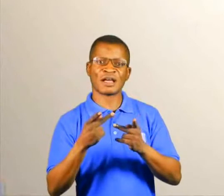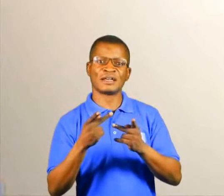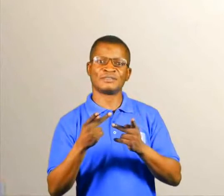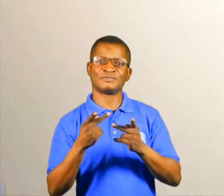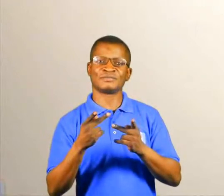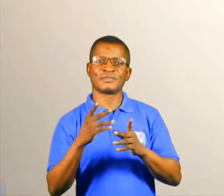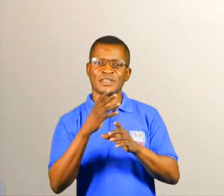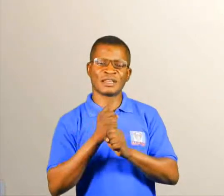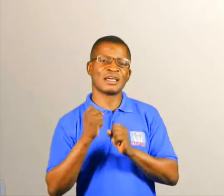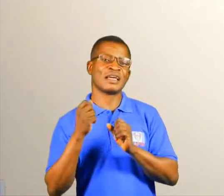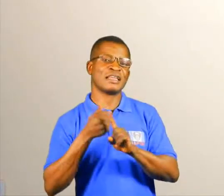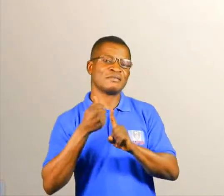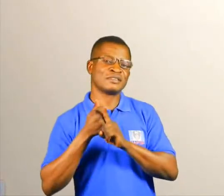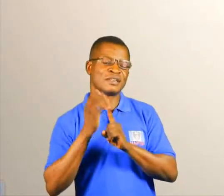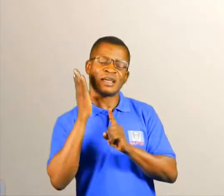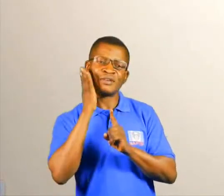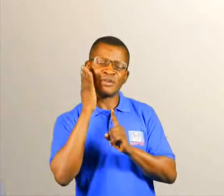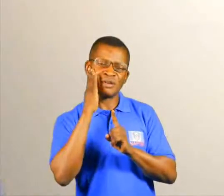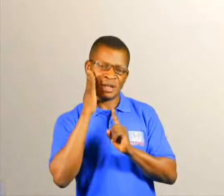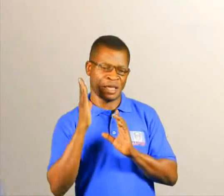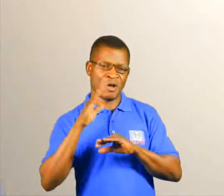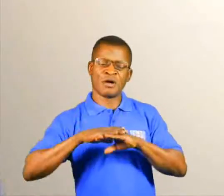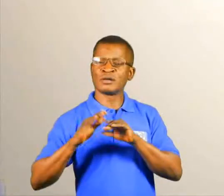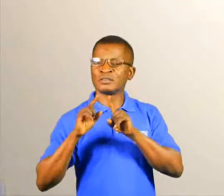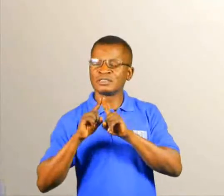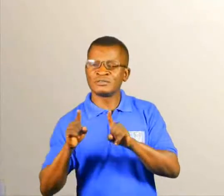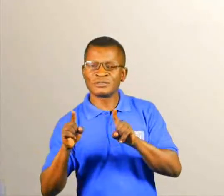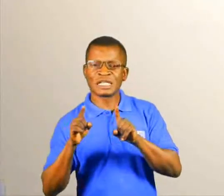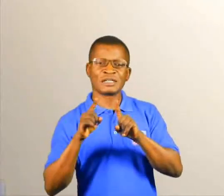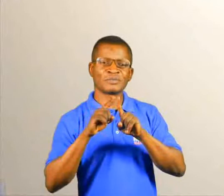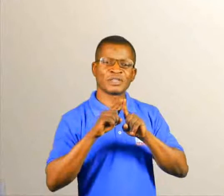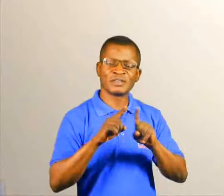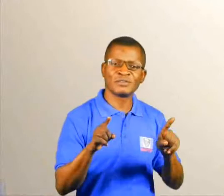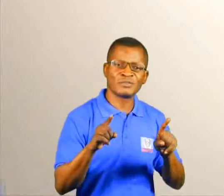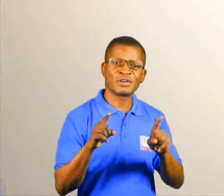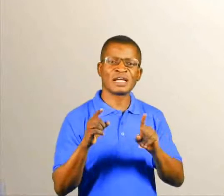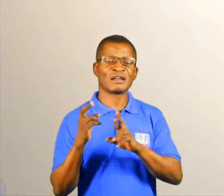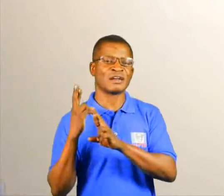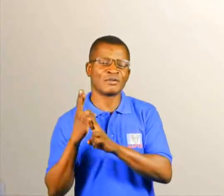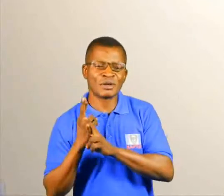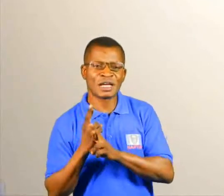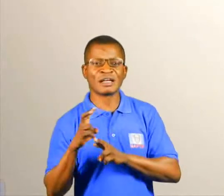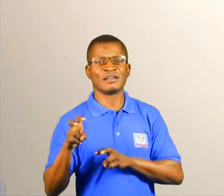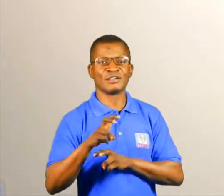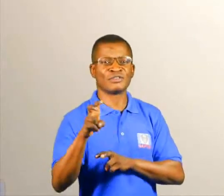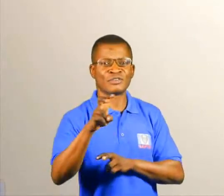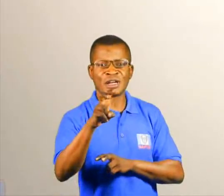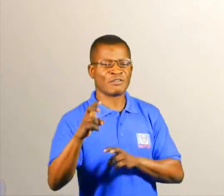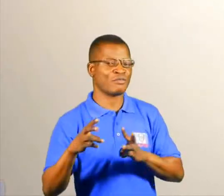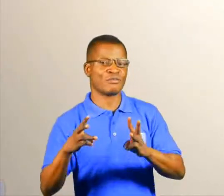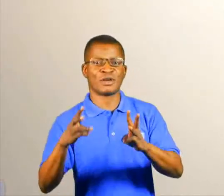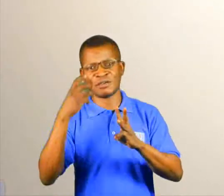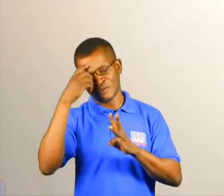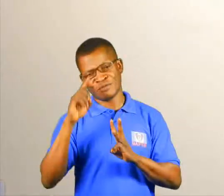So they get themselves acquainted on the different